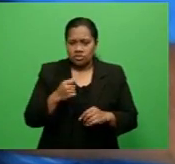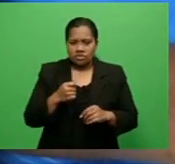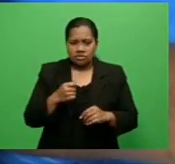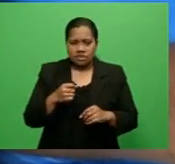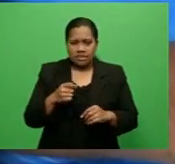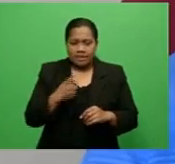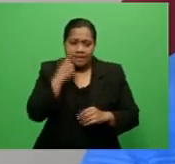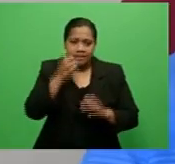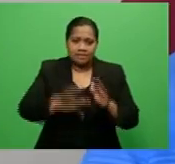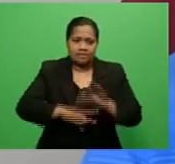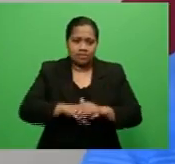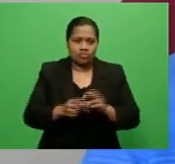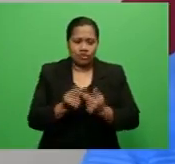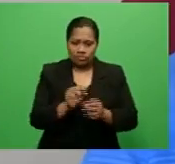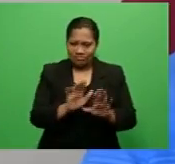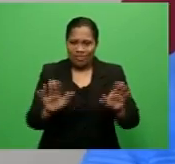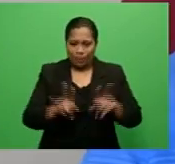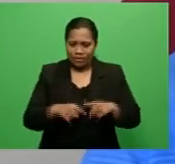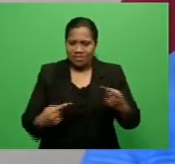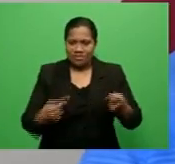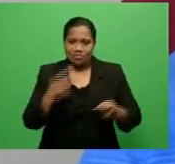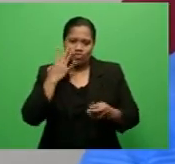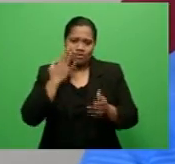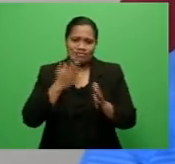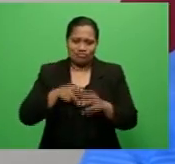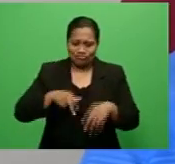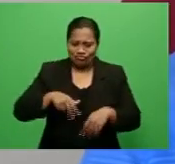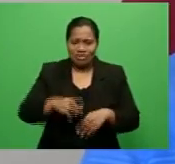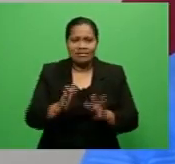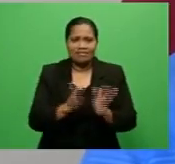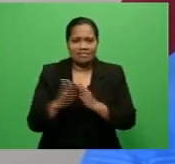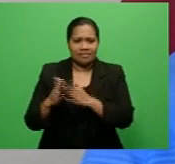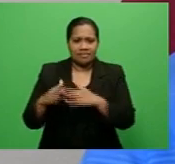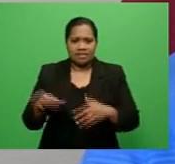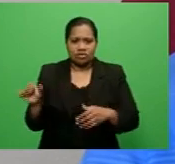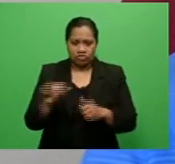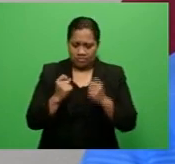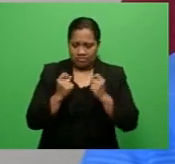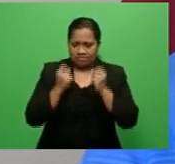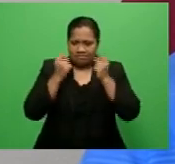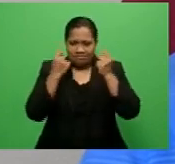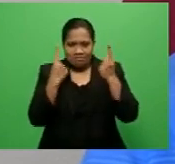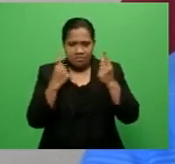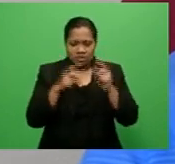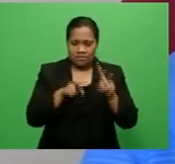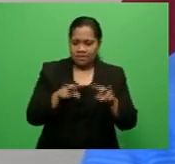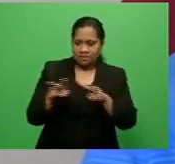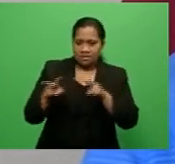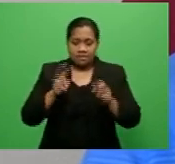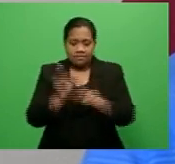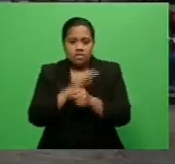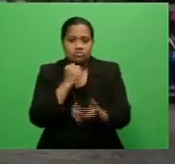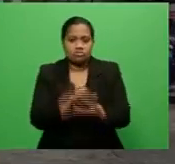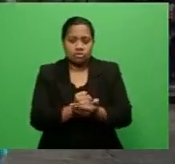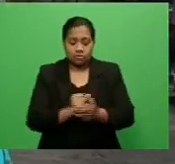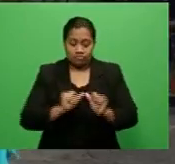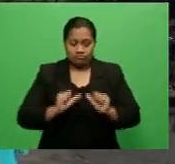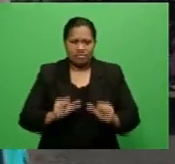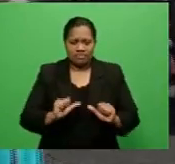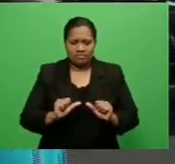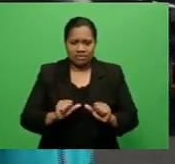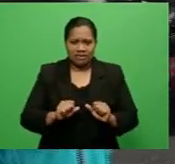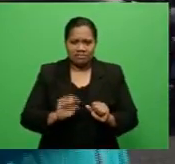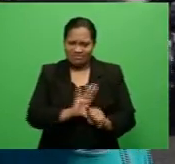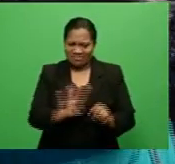To be vigilant in the way that they go out and ensure that they protect their valuables,